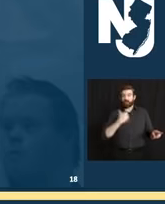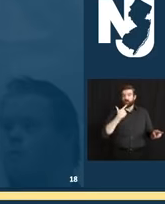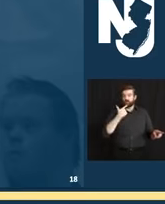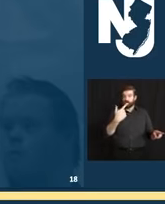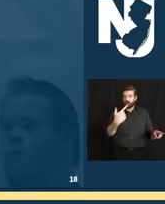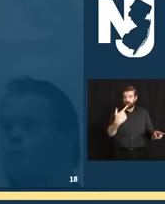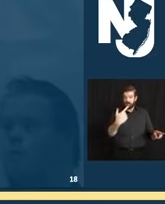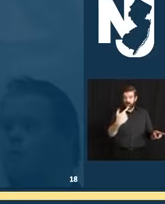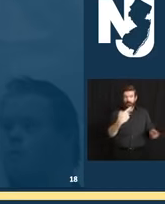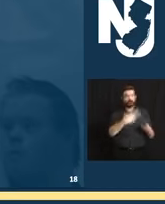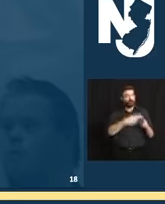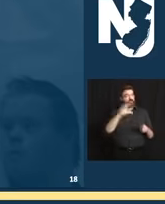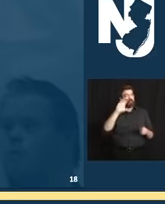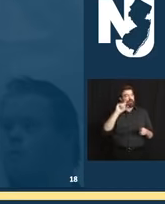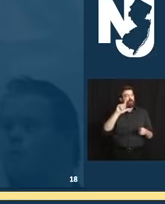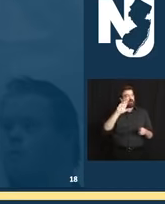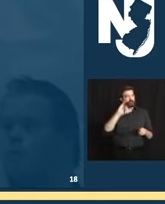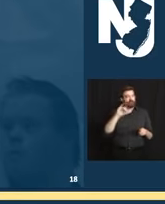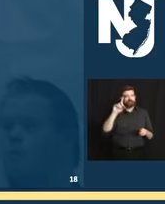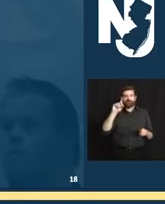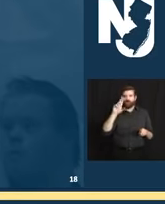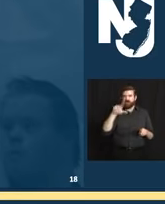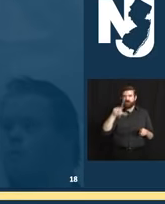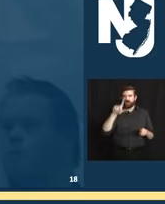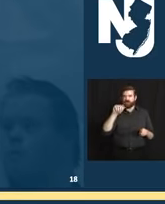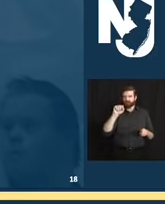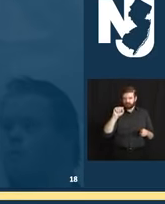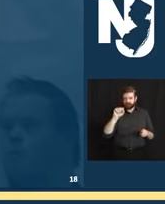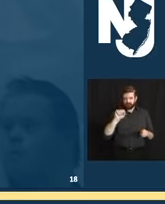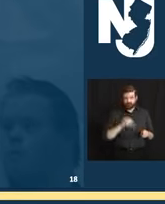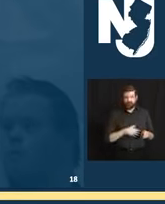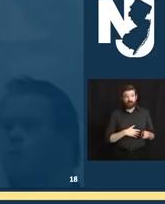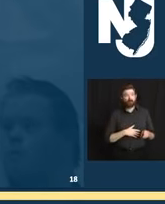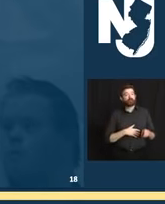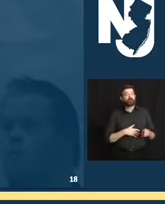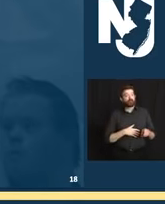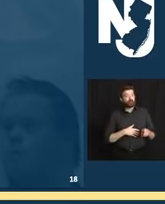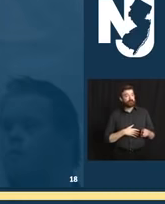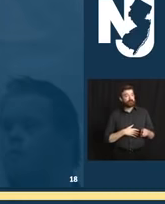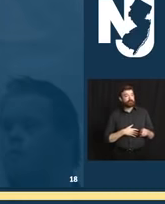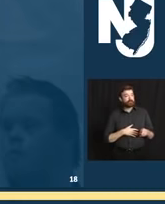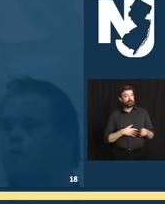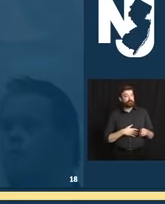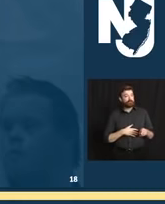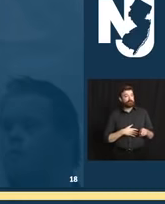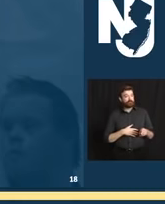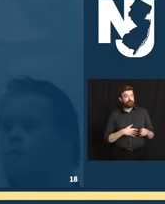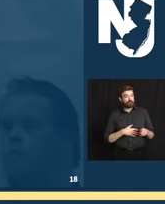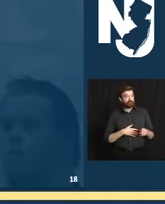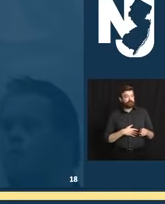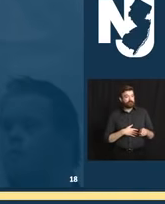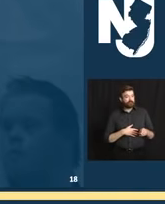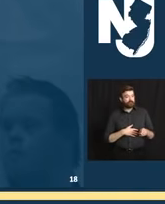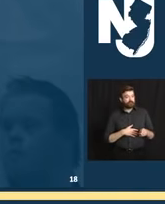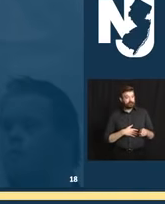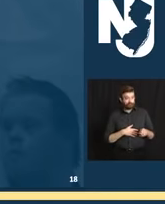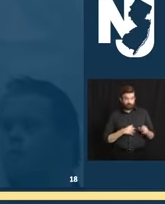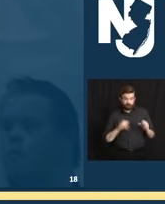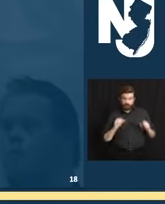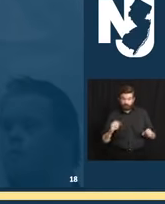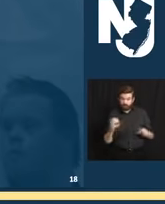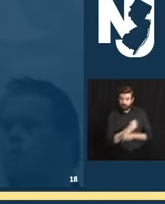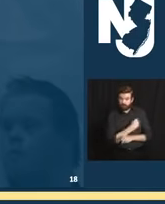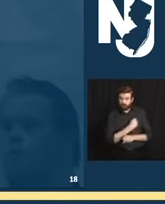you or I are going to win an arm wrestle with Colby anytime soon. He's an extraordinary young man and a special Olympian, and his